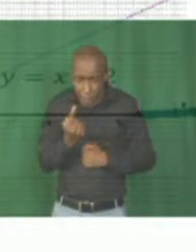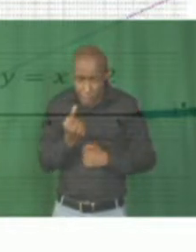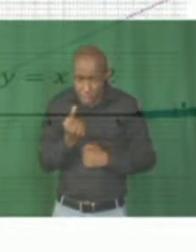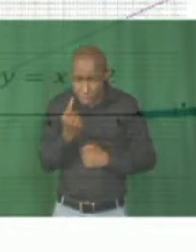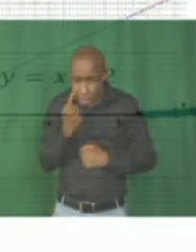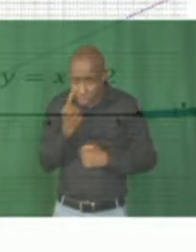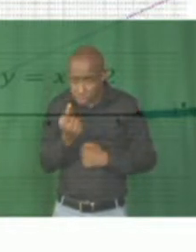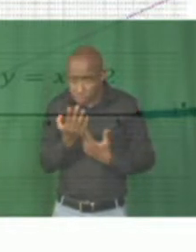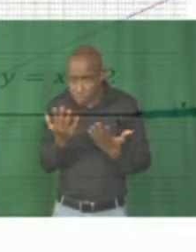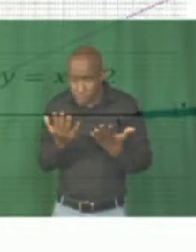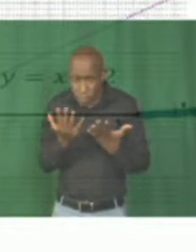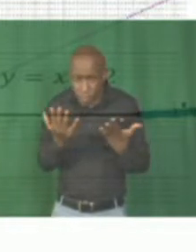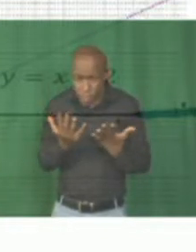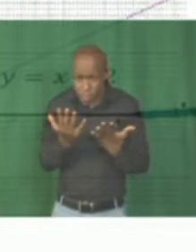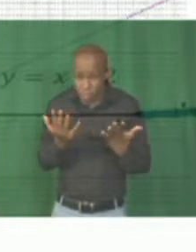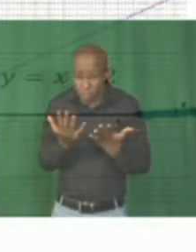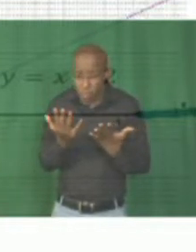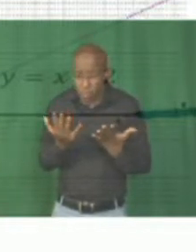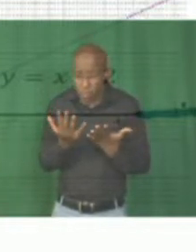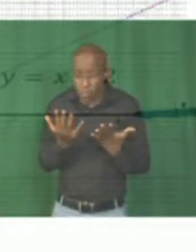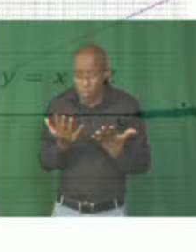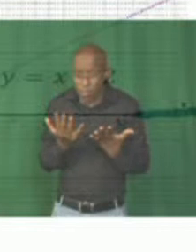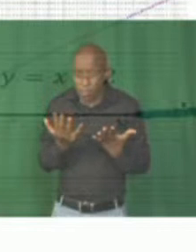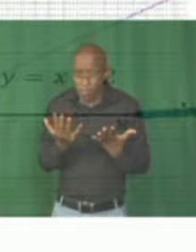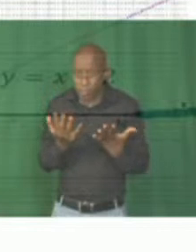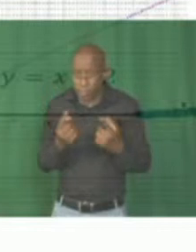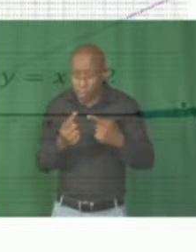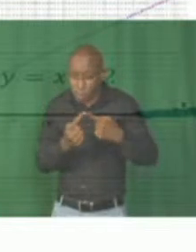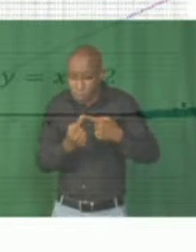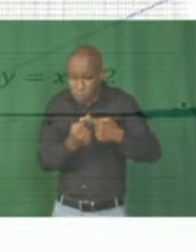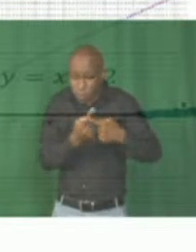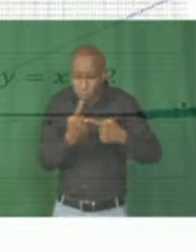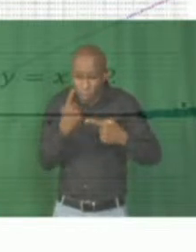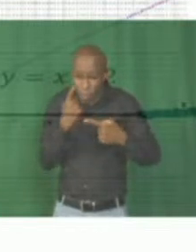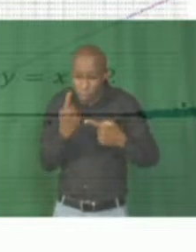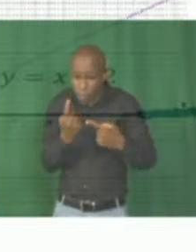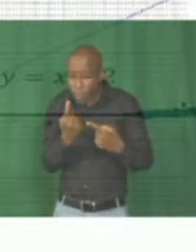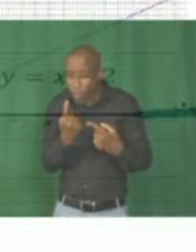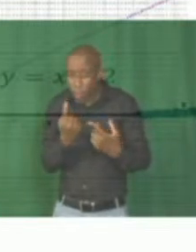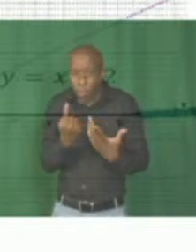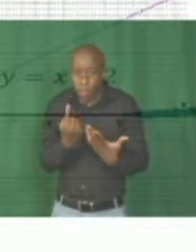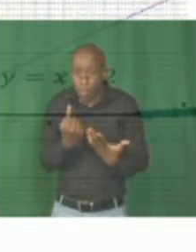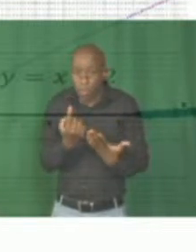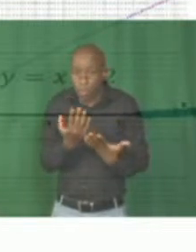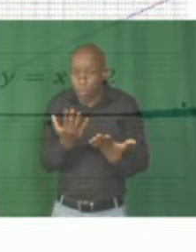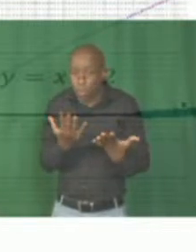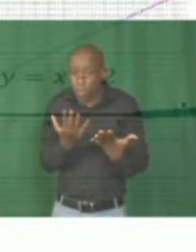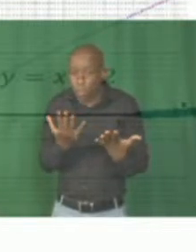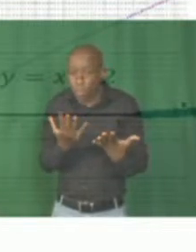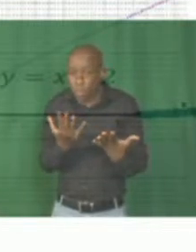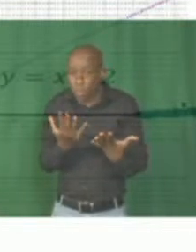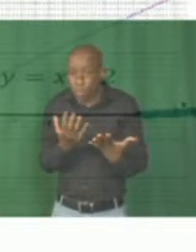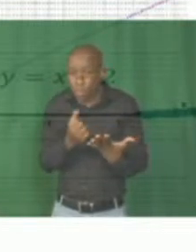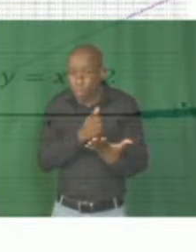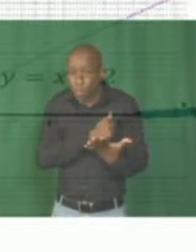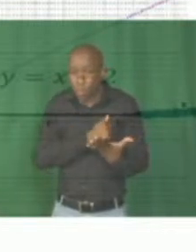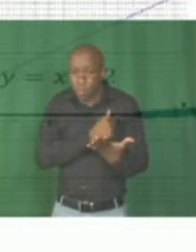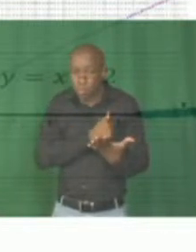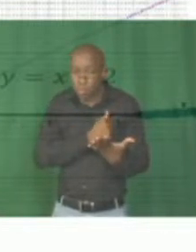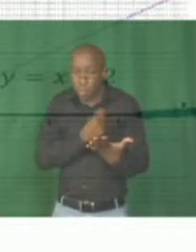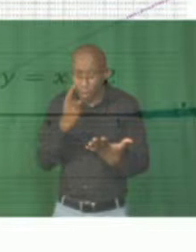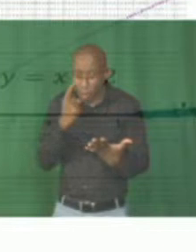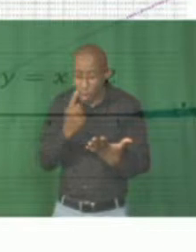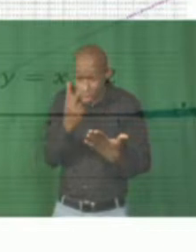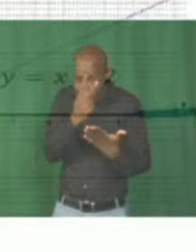this one there, where these are intersecting, and then we are going to draw we are going to